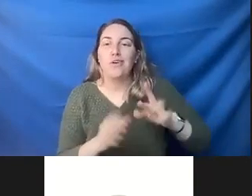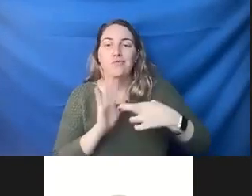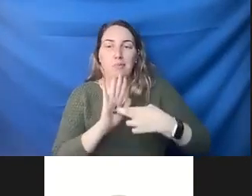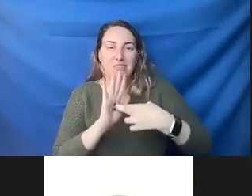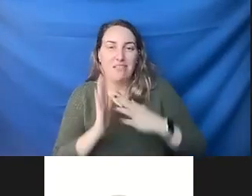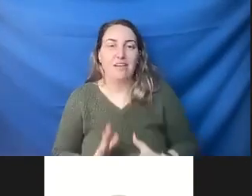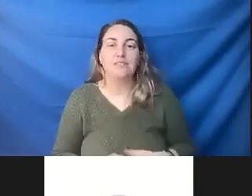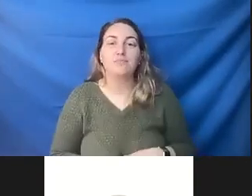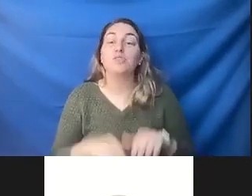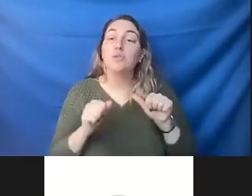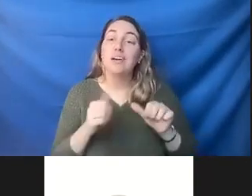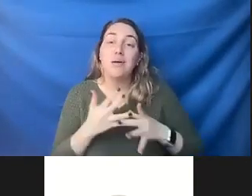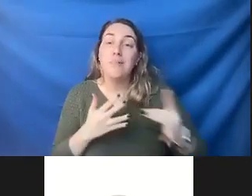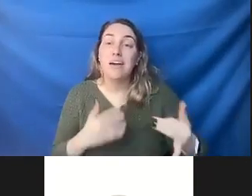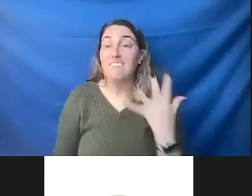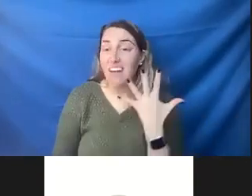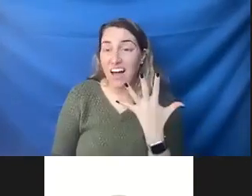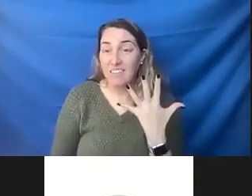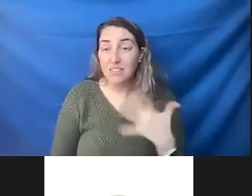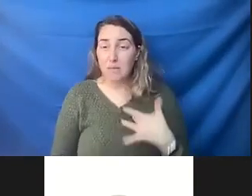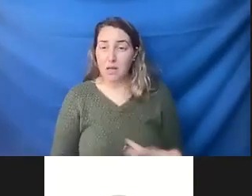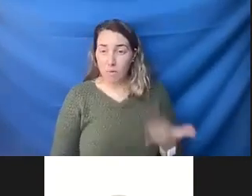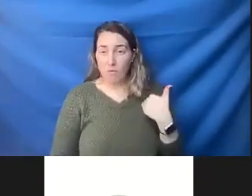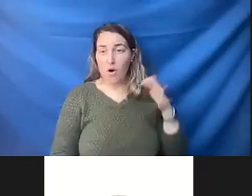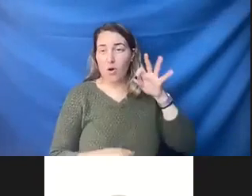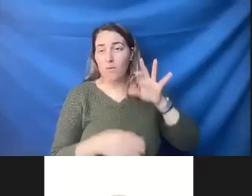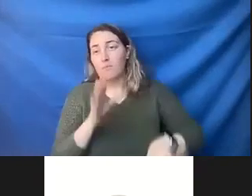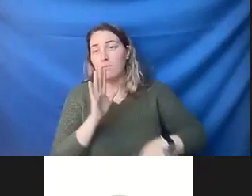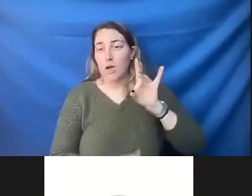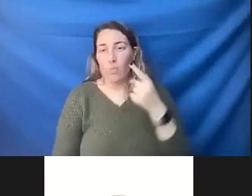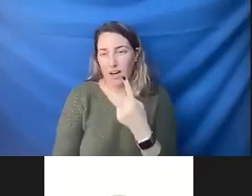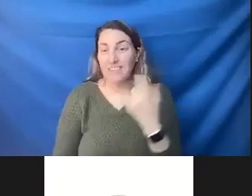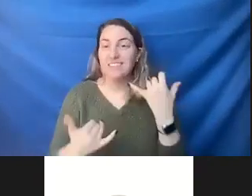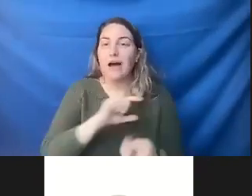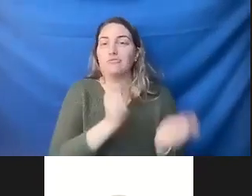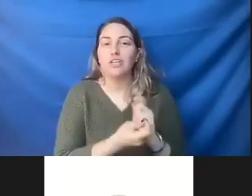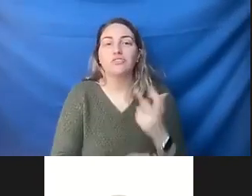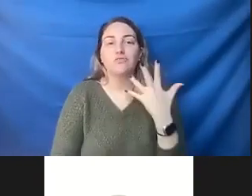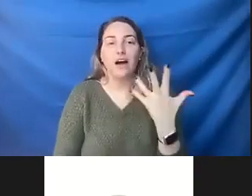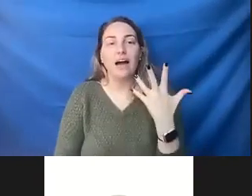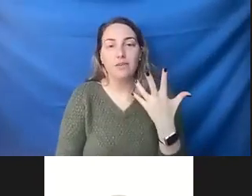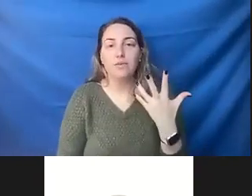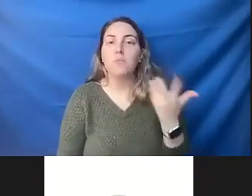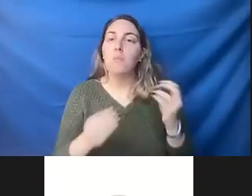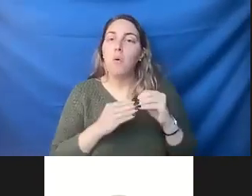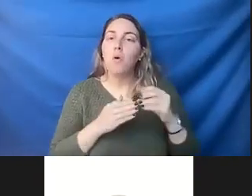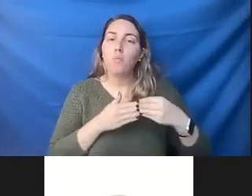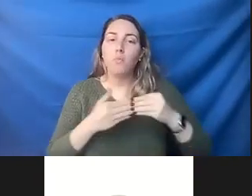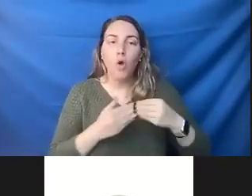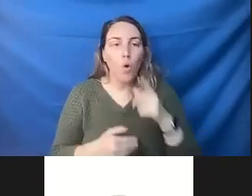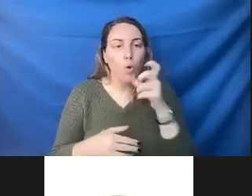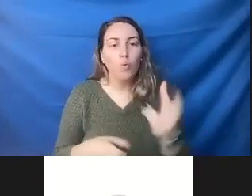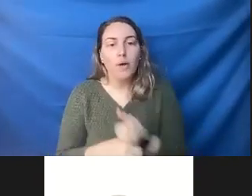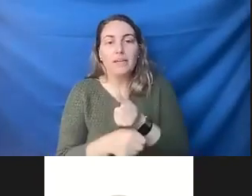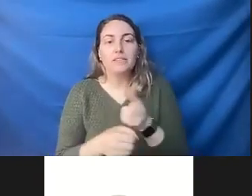of preference instead of choosing just one. This gives voters more say in who wins, increases civility, and can lead to more diverse candidates